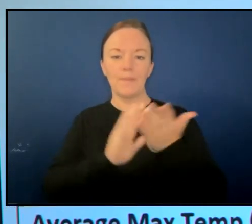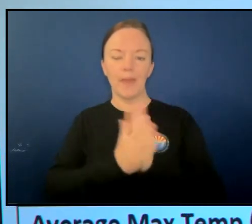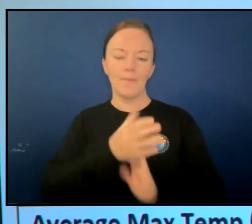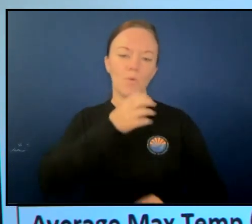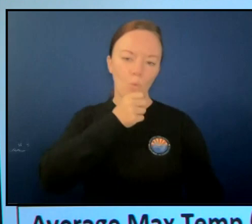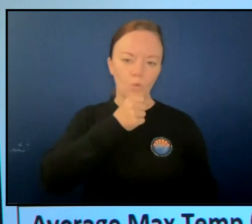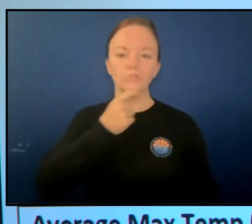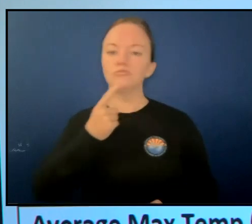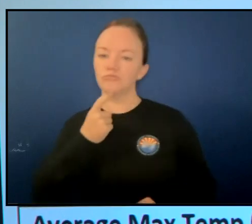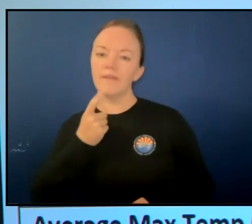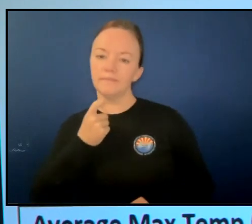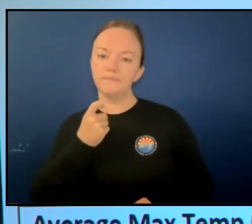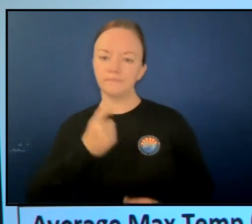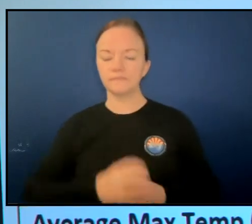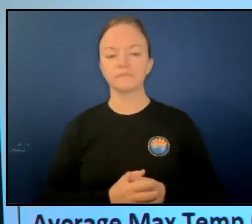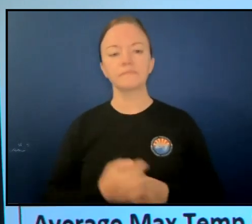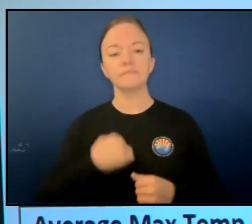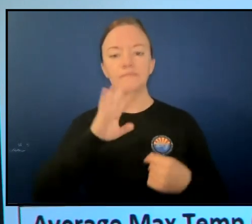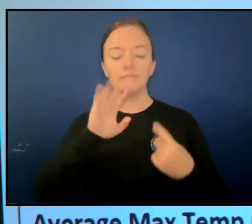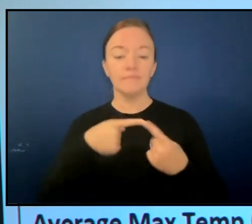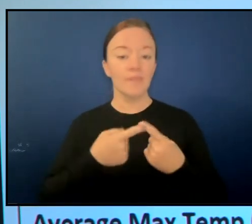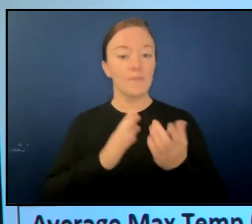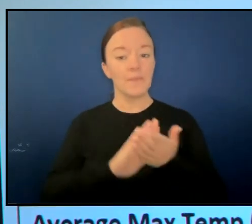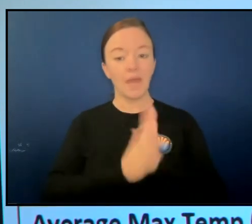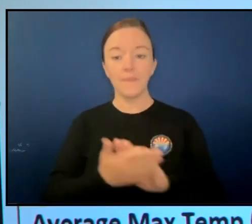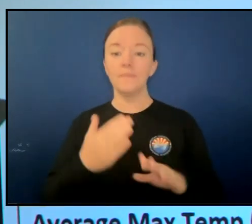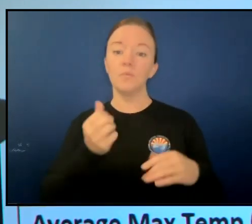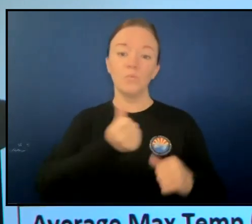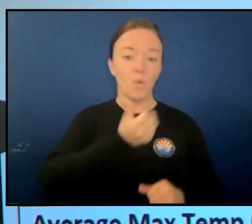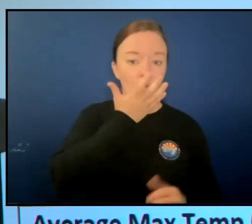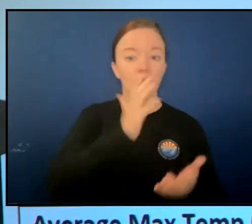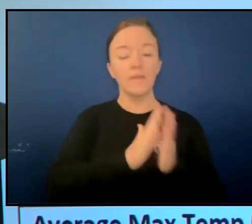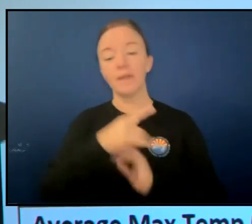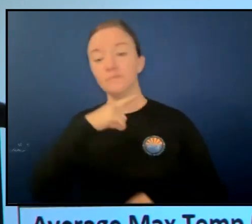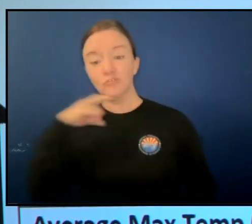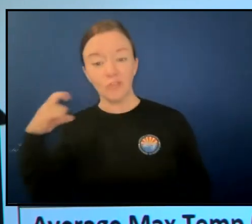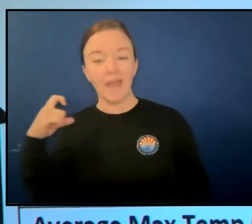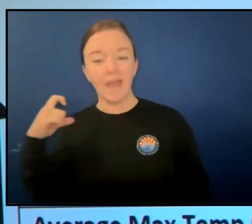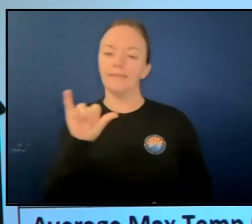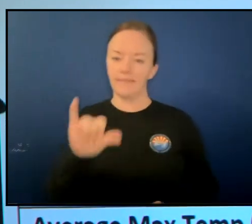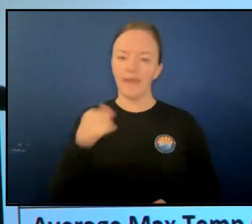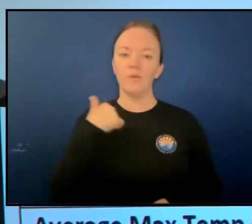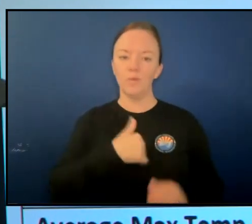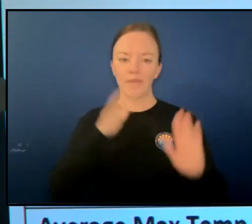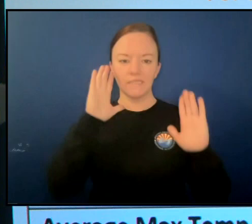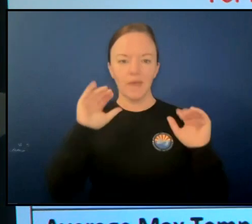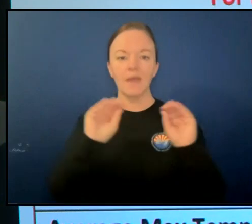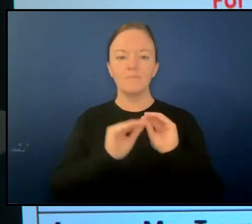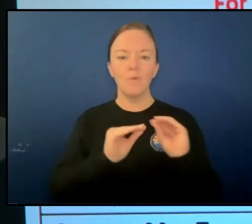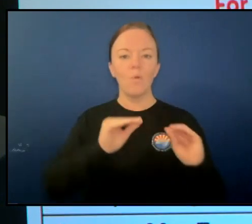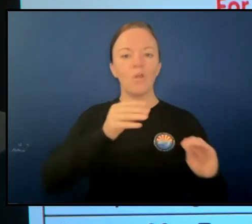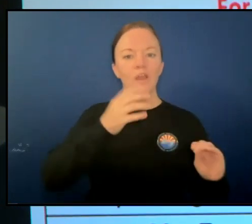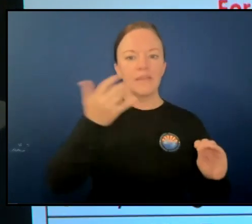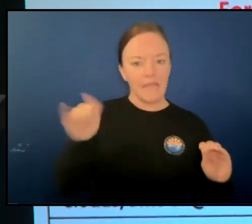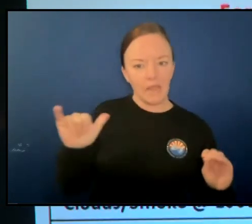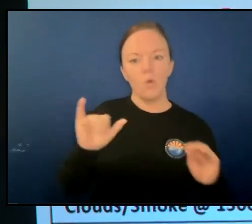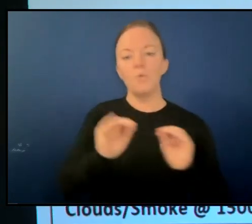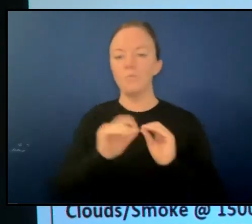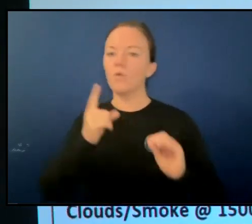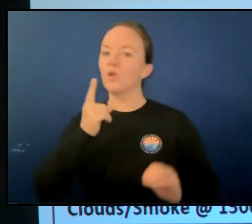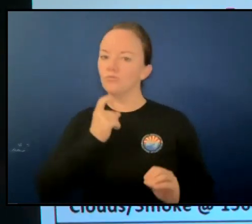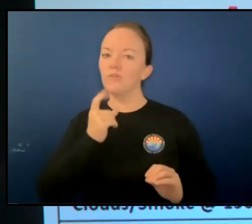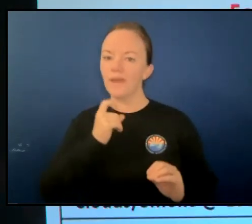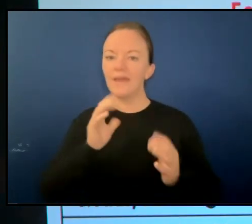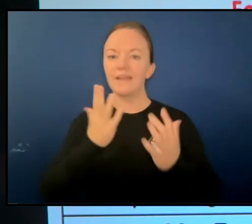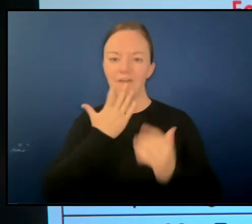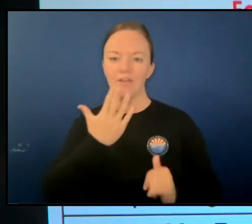I talked about that warming and drying trend. That's what we're looking at. We're starting to introduce more yellow, more red on the matrix here, which means we're